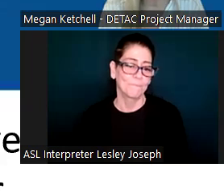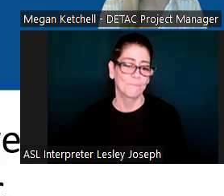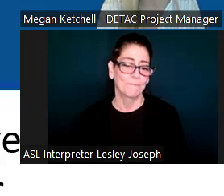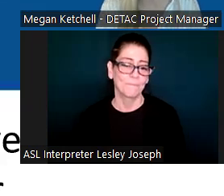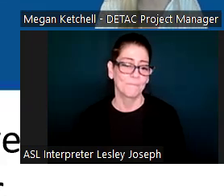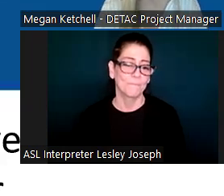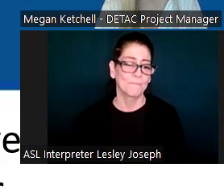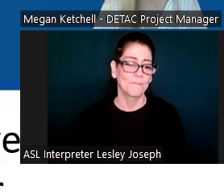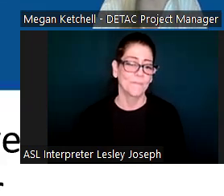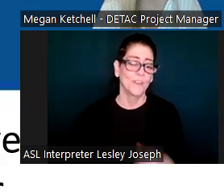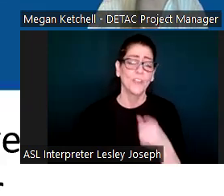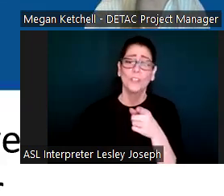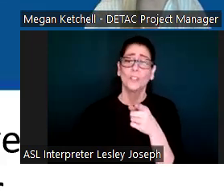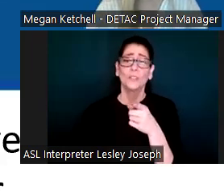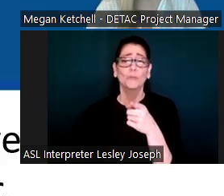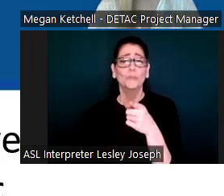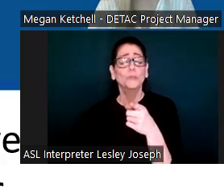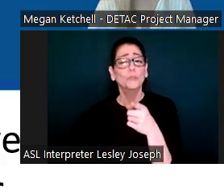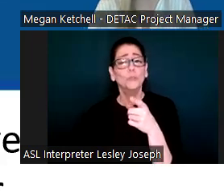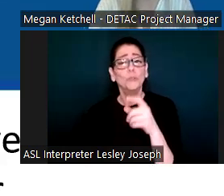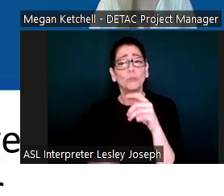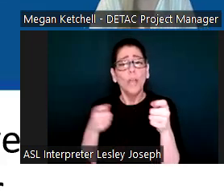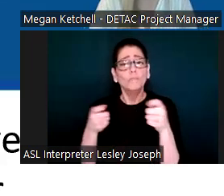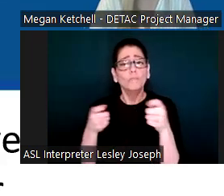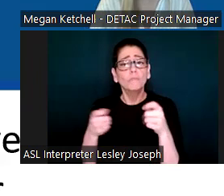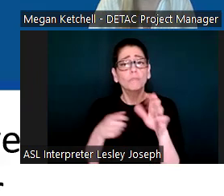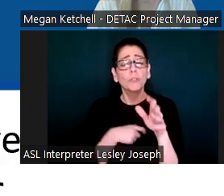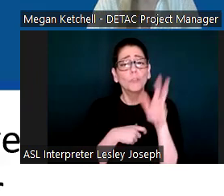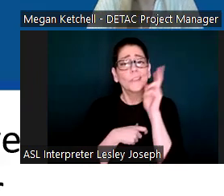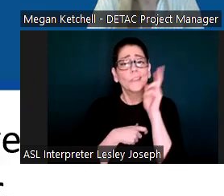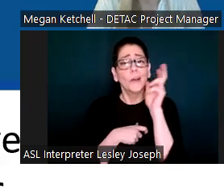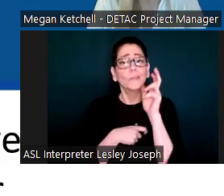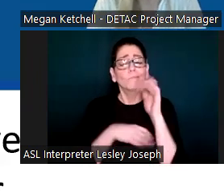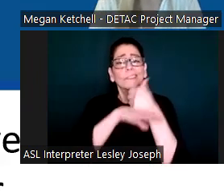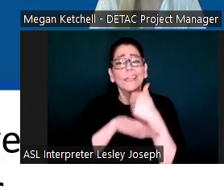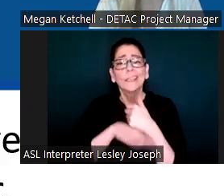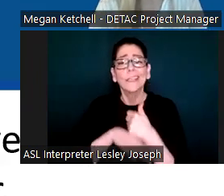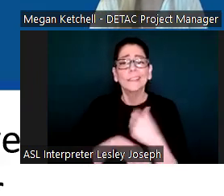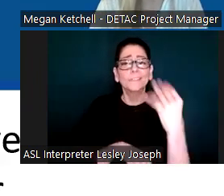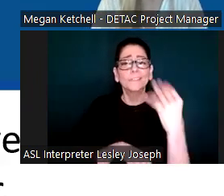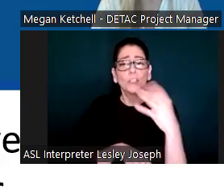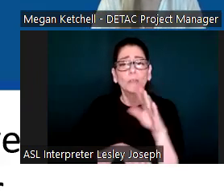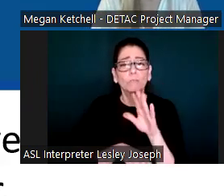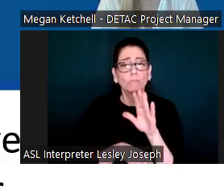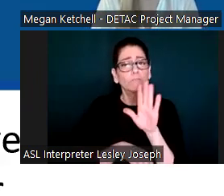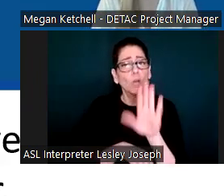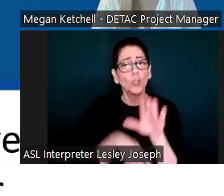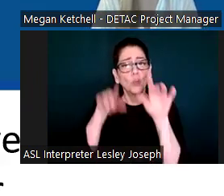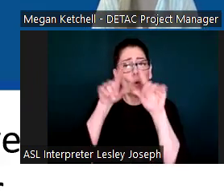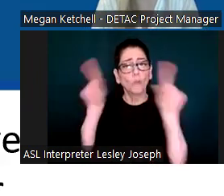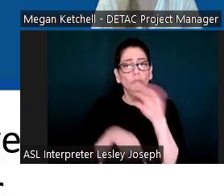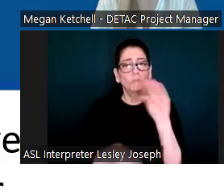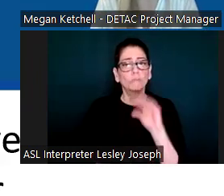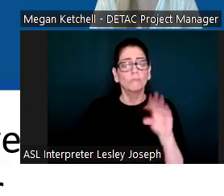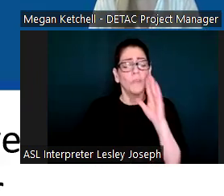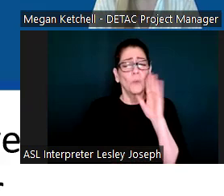you should be in control of your own audio settings in the Zoom during today's event. We will have plenty of opportunity for questions.